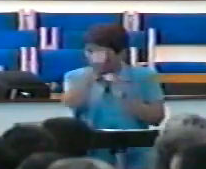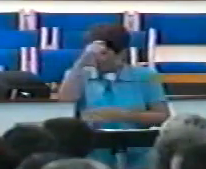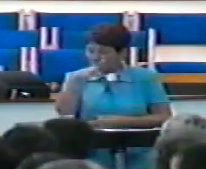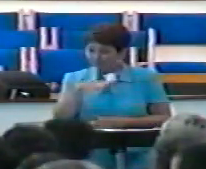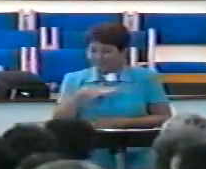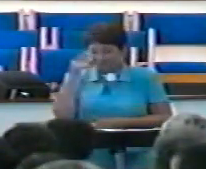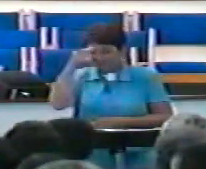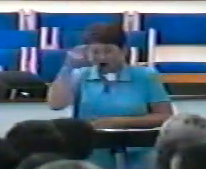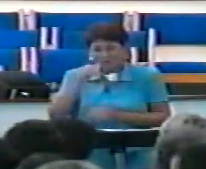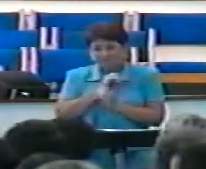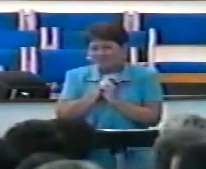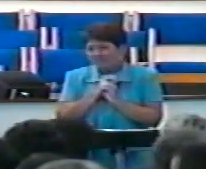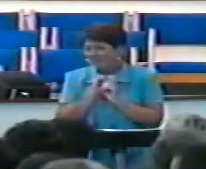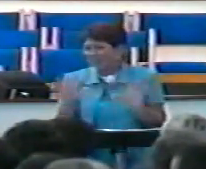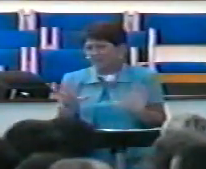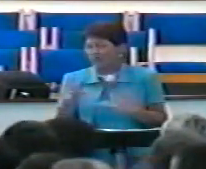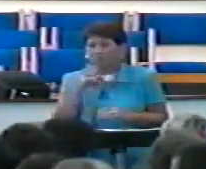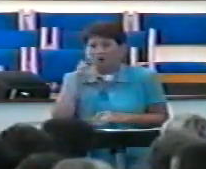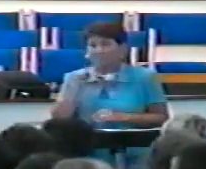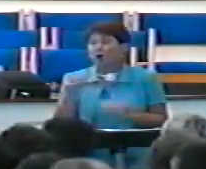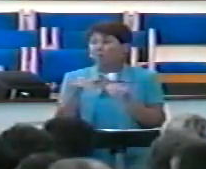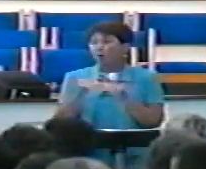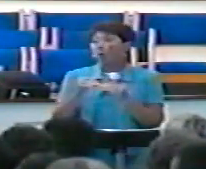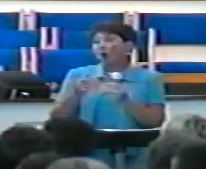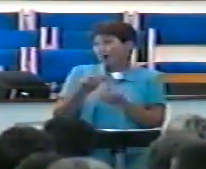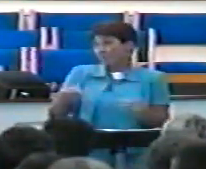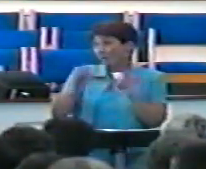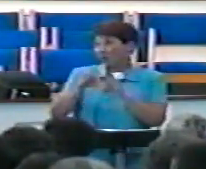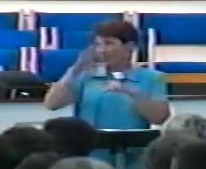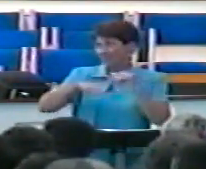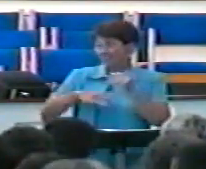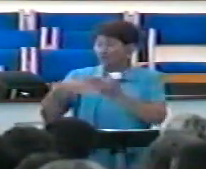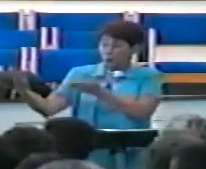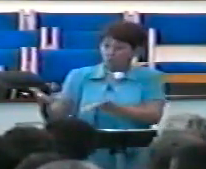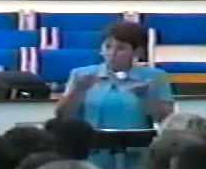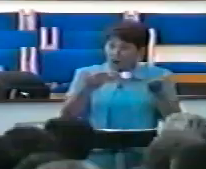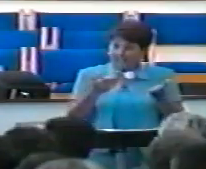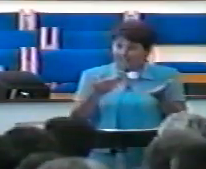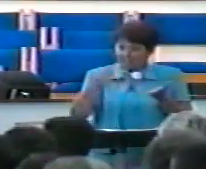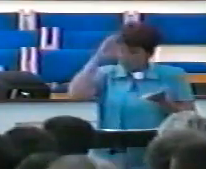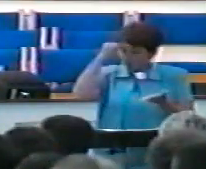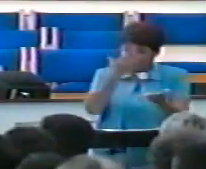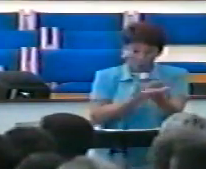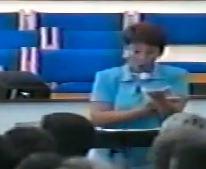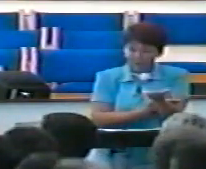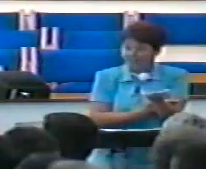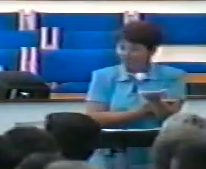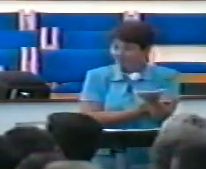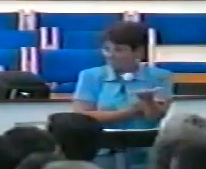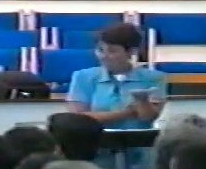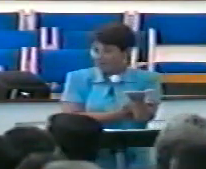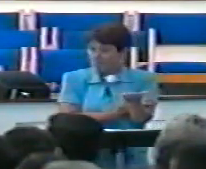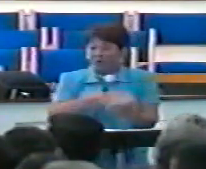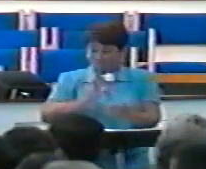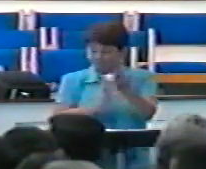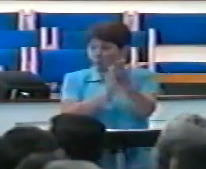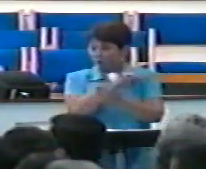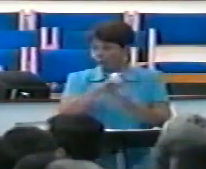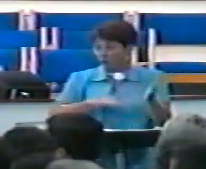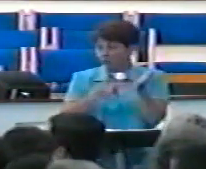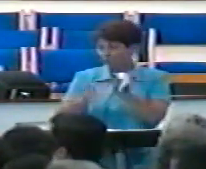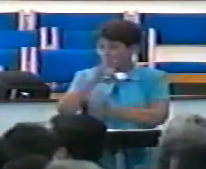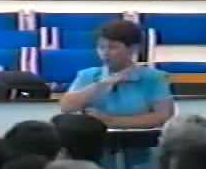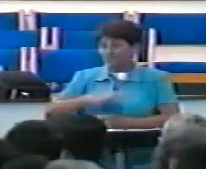his boy to the Lord Jesus Christ. And old folks, beloved, there's nothing more important than bringing a life to the Lord